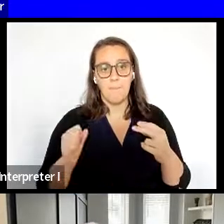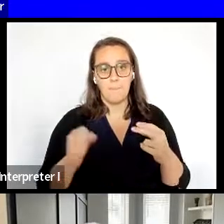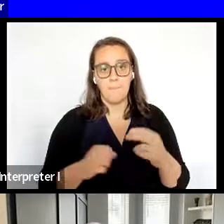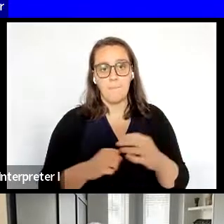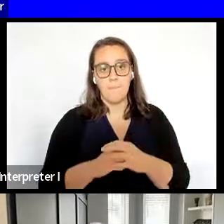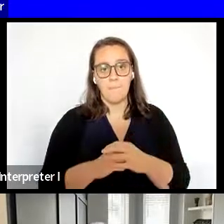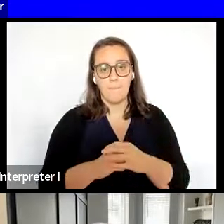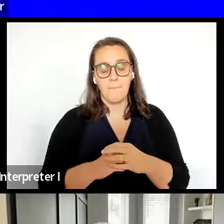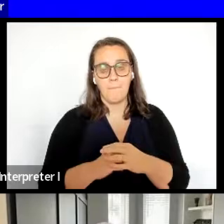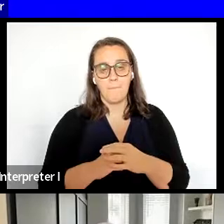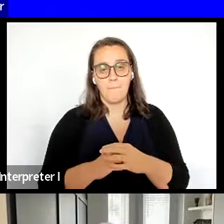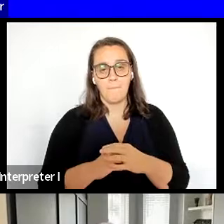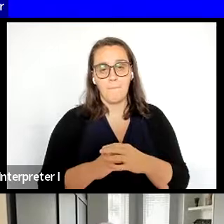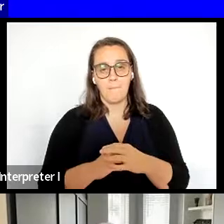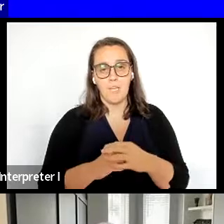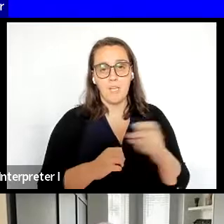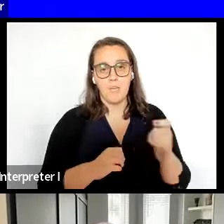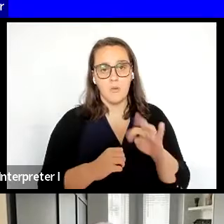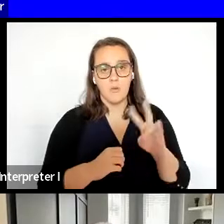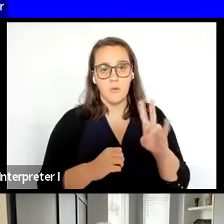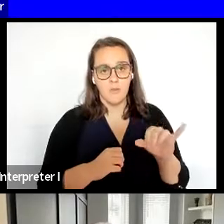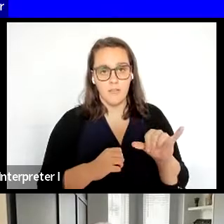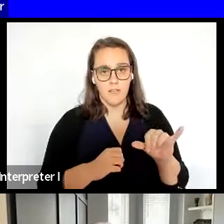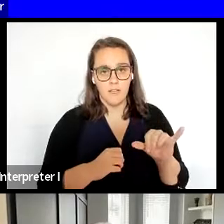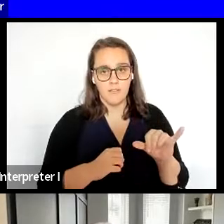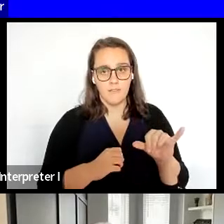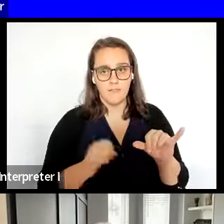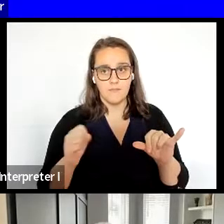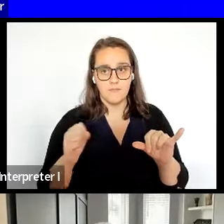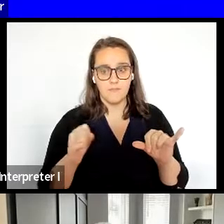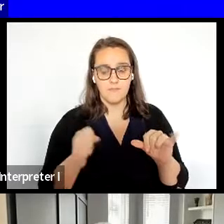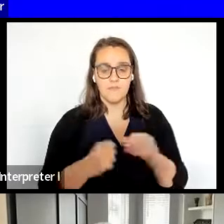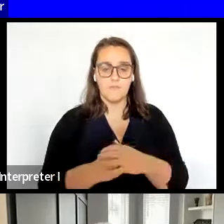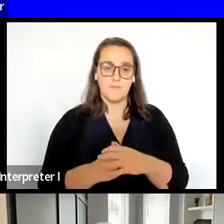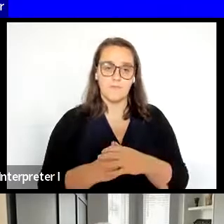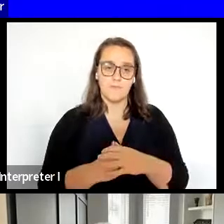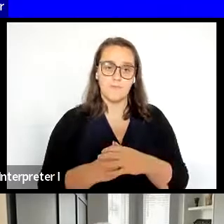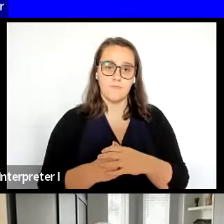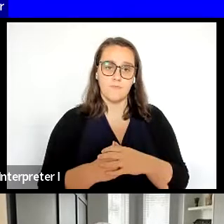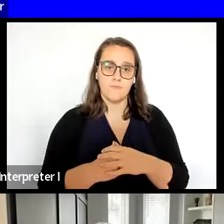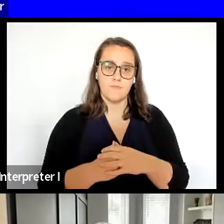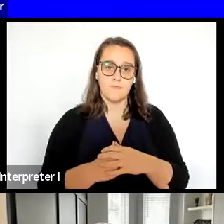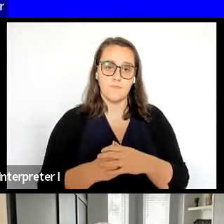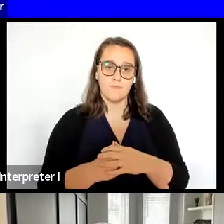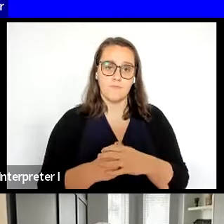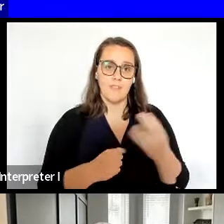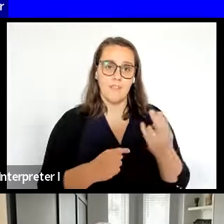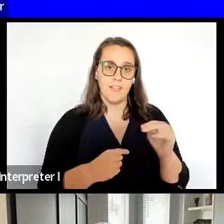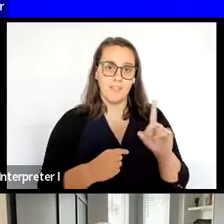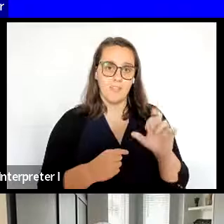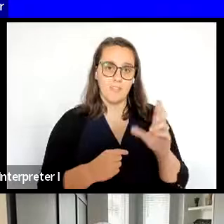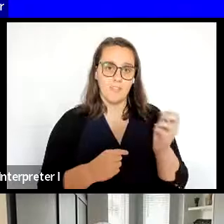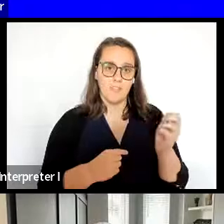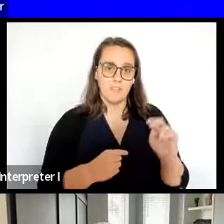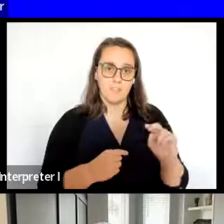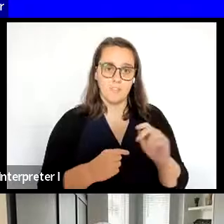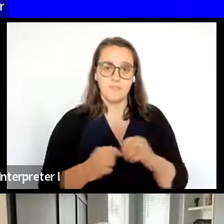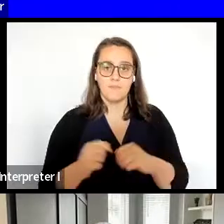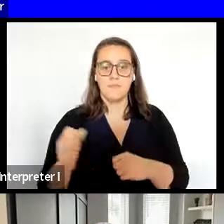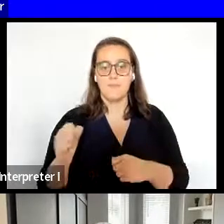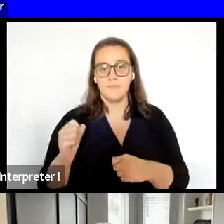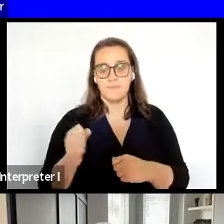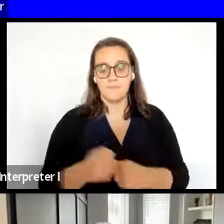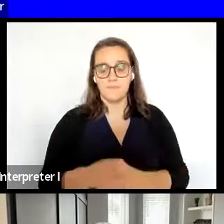Councilmember Che votes yes. Councilmember Gray, Yes. Councilmember Gray votes yes. Councilmember Henderson,